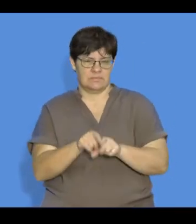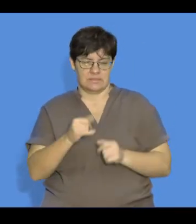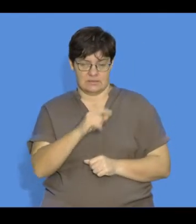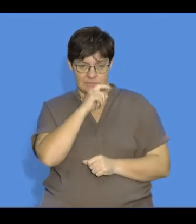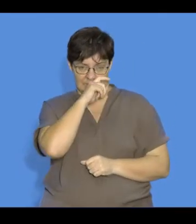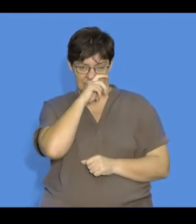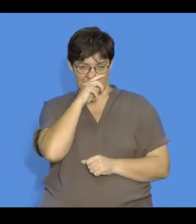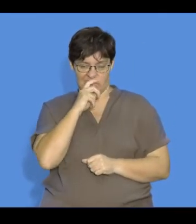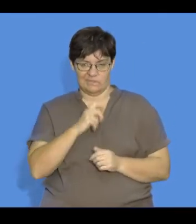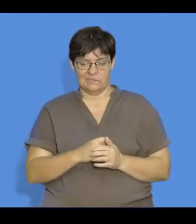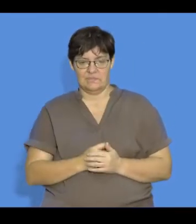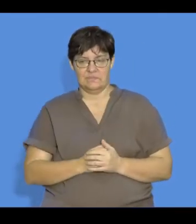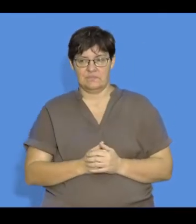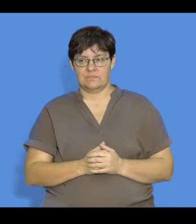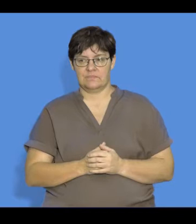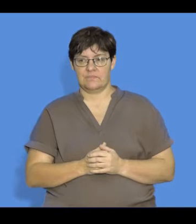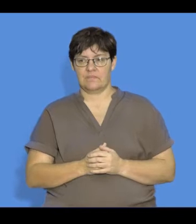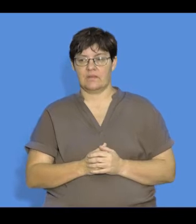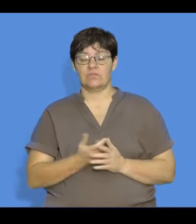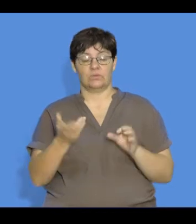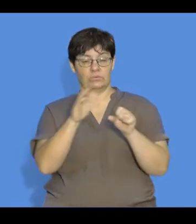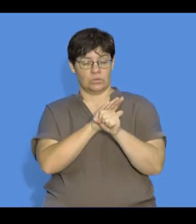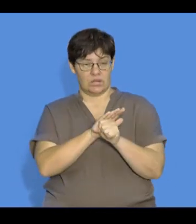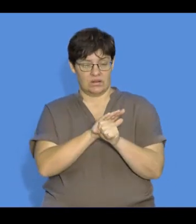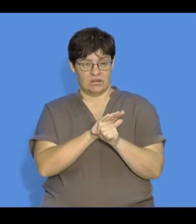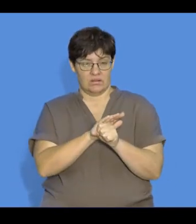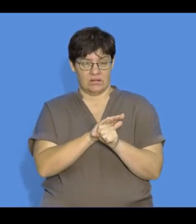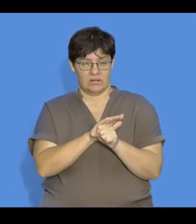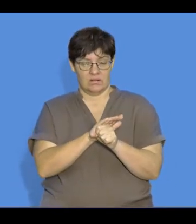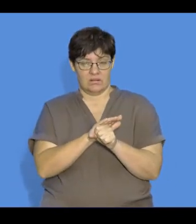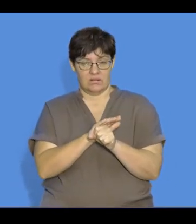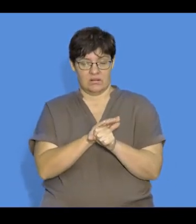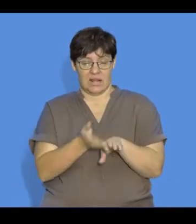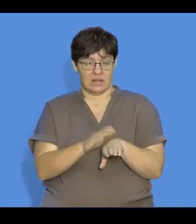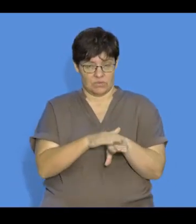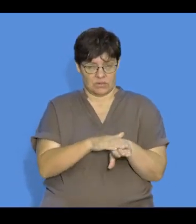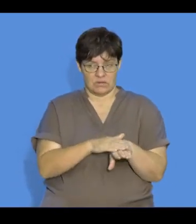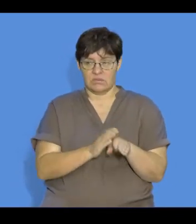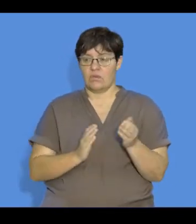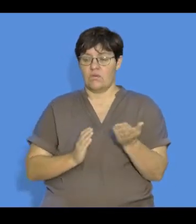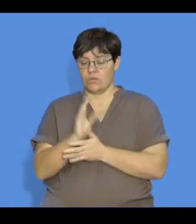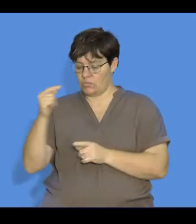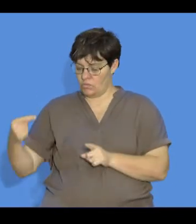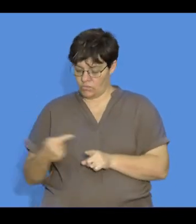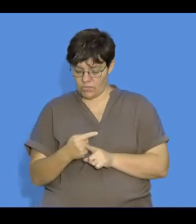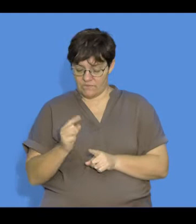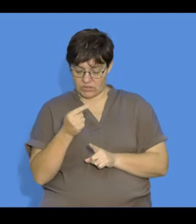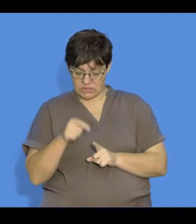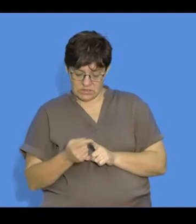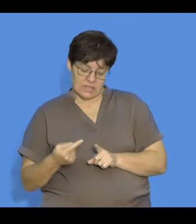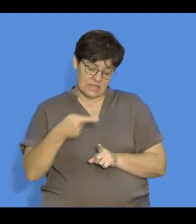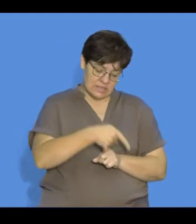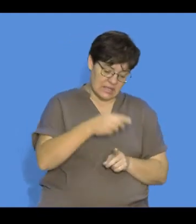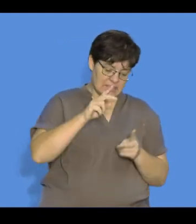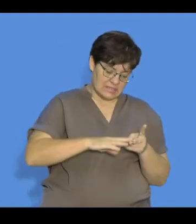cell, okay, is equals to the total current, which is the current that passes through the first light bulb as well as